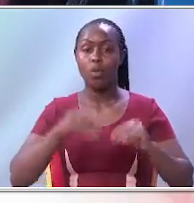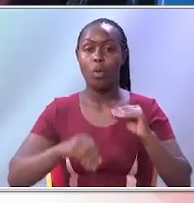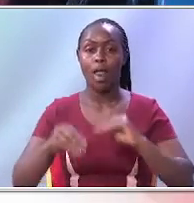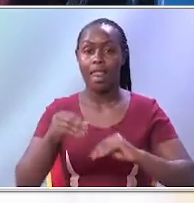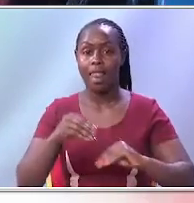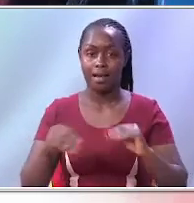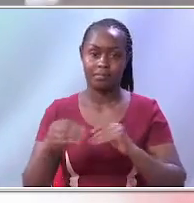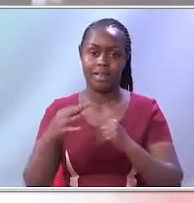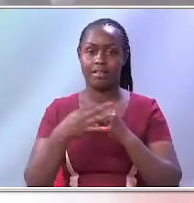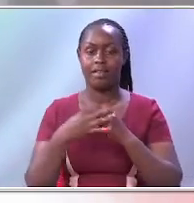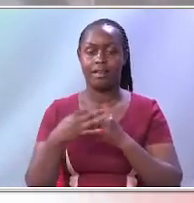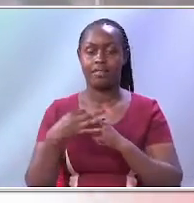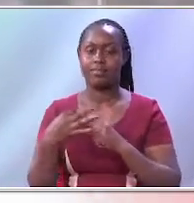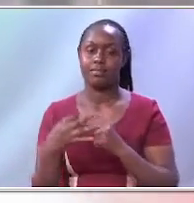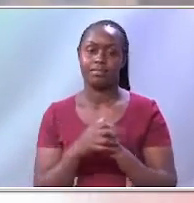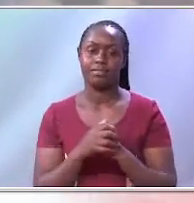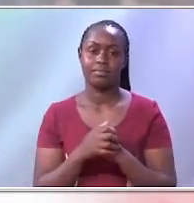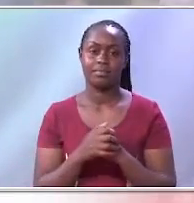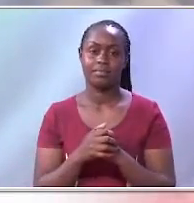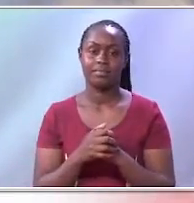polls.